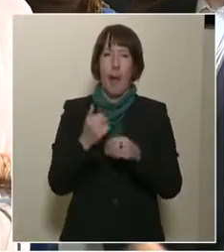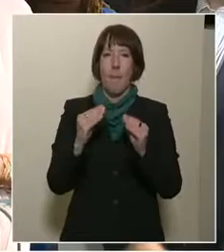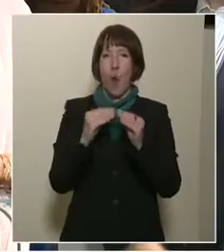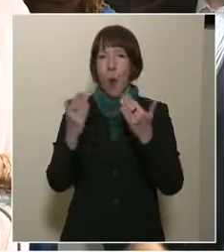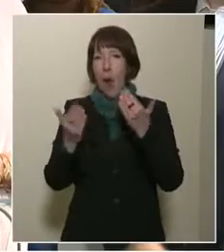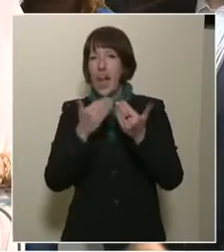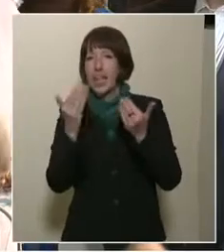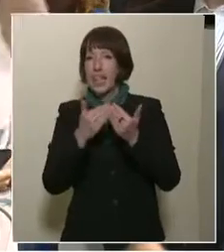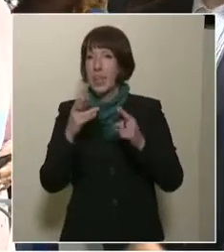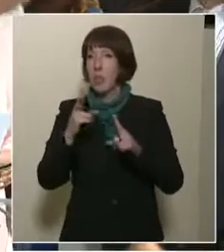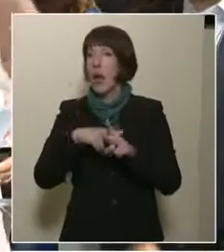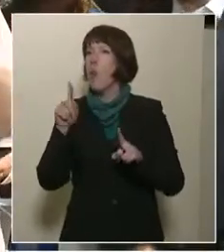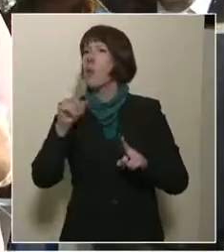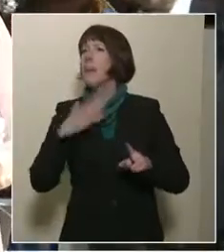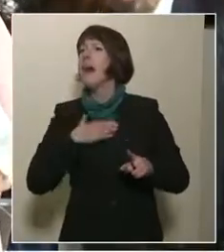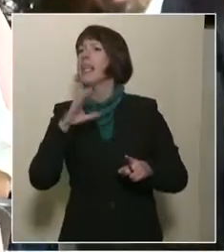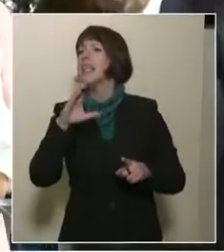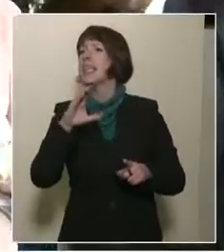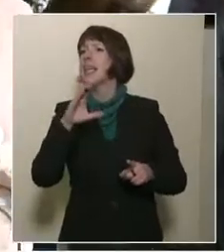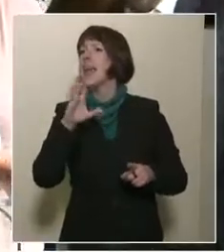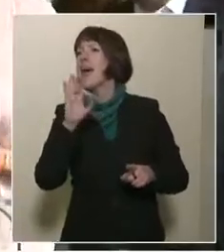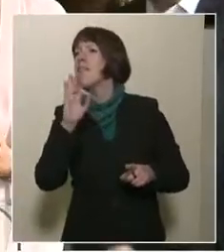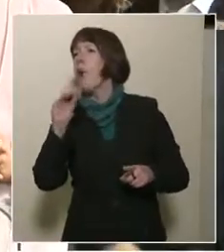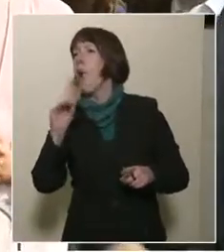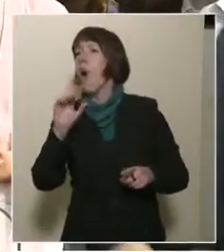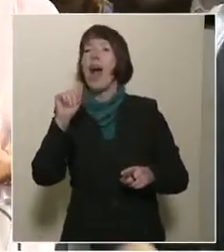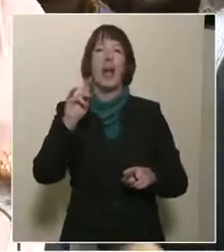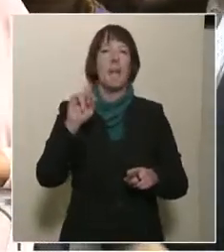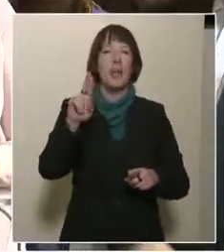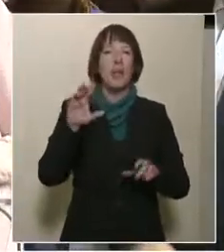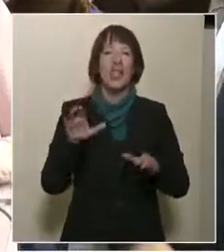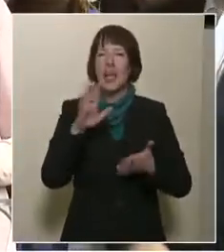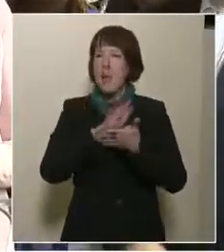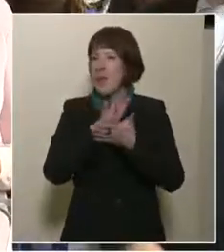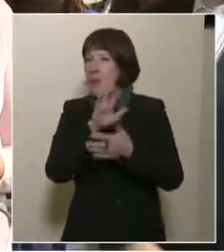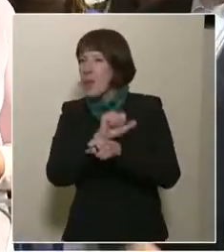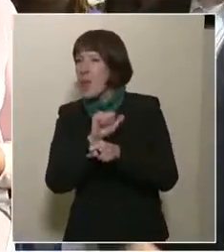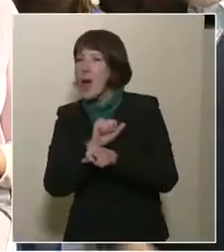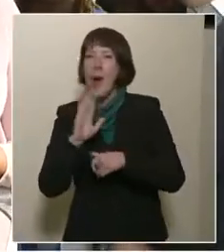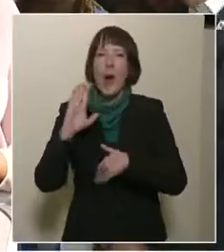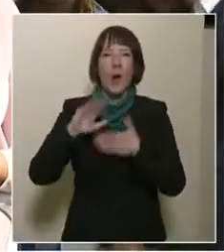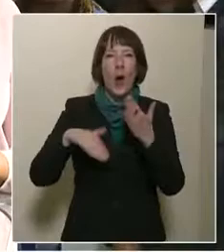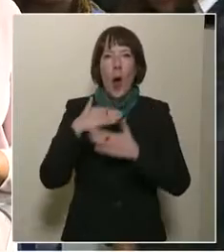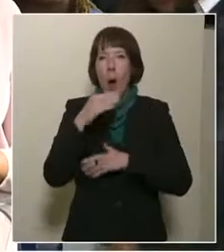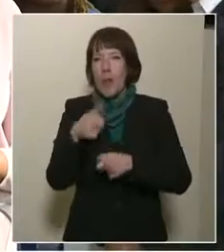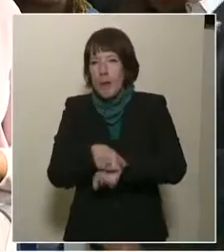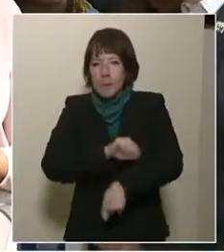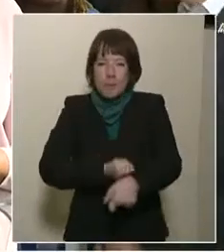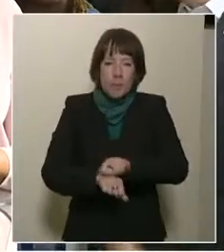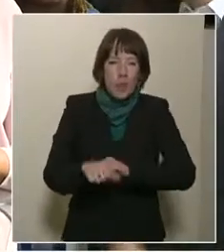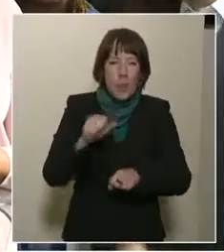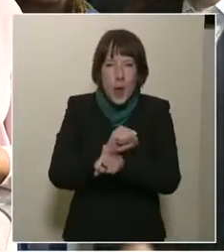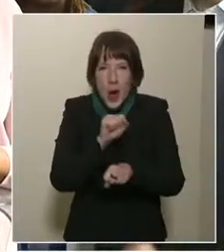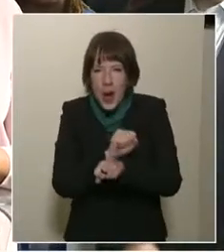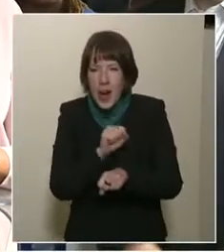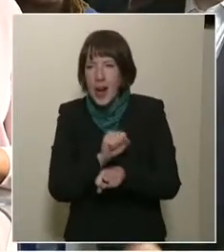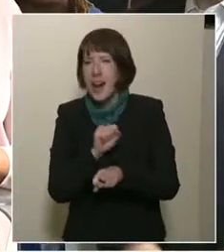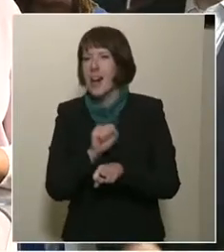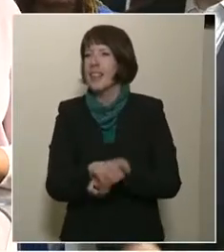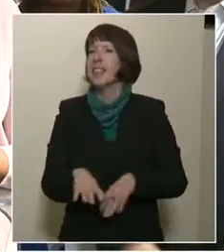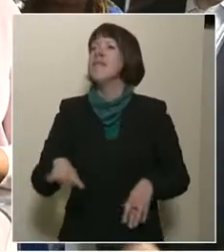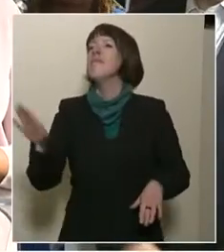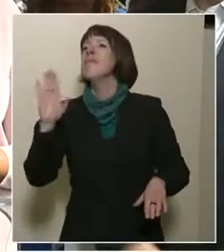my CFO? Amber there. She did all the paperwork and did all the heavy lifting, and it was actually, it was very,